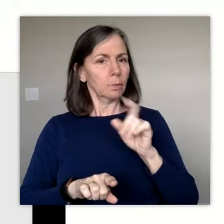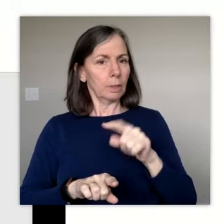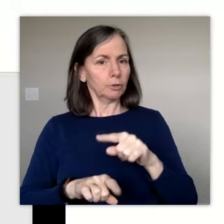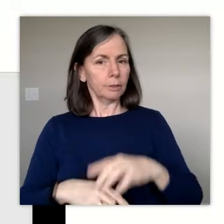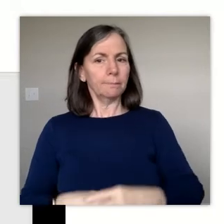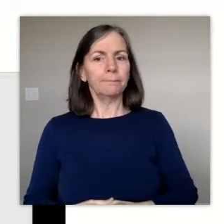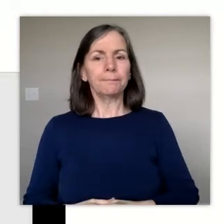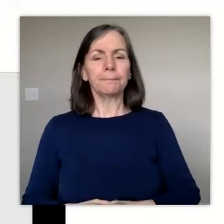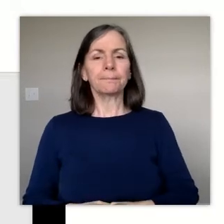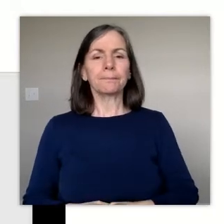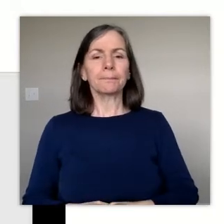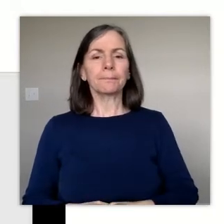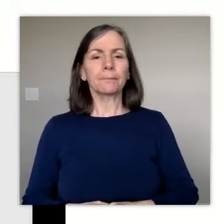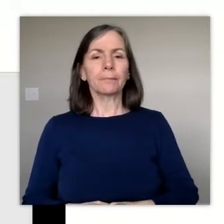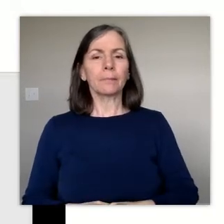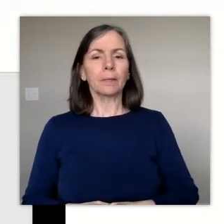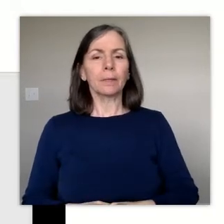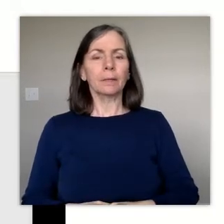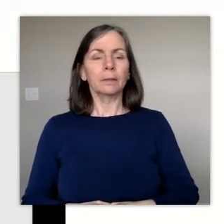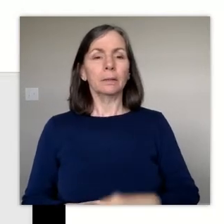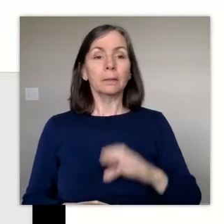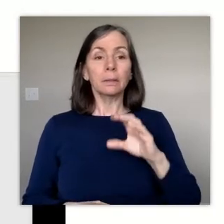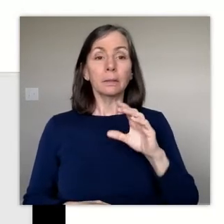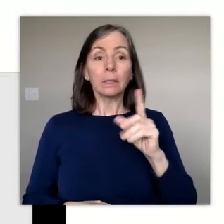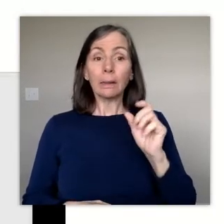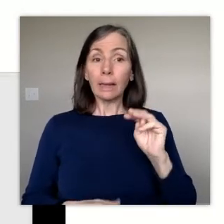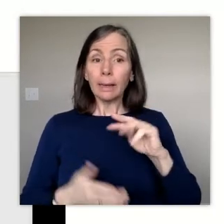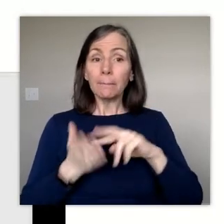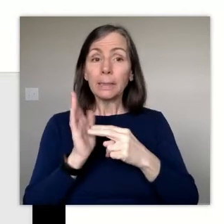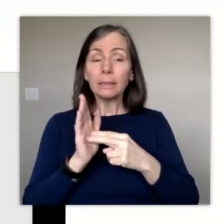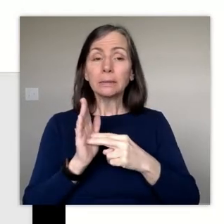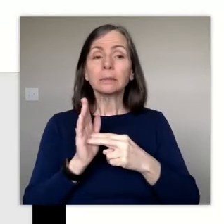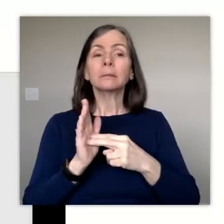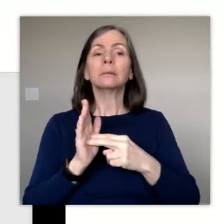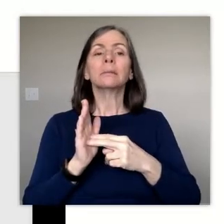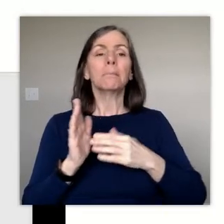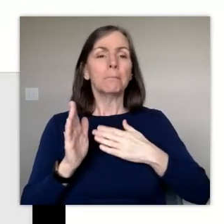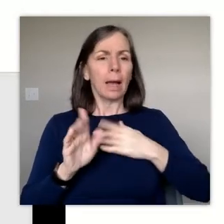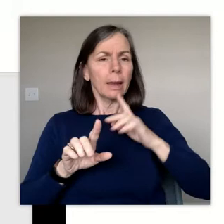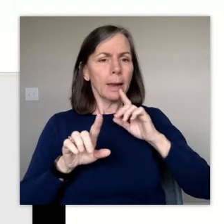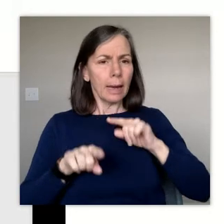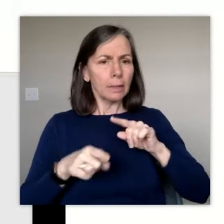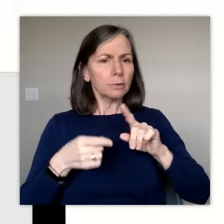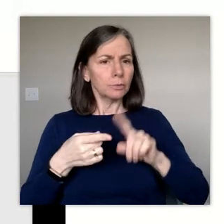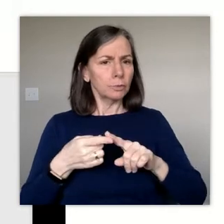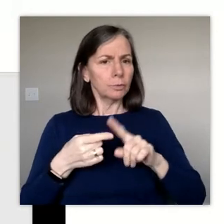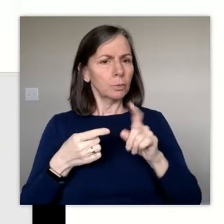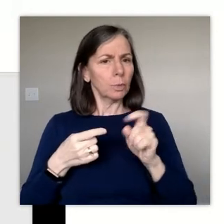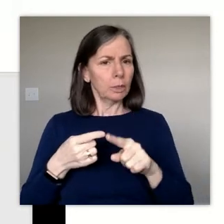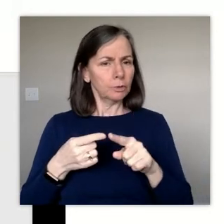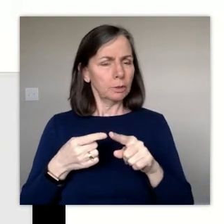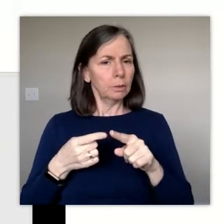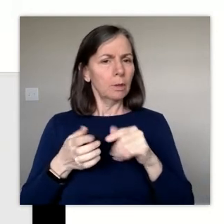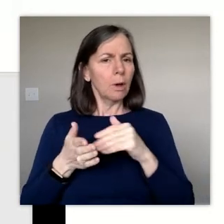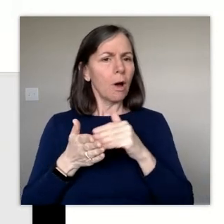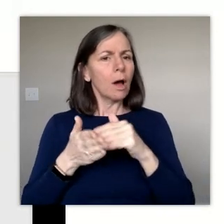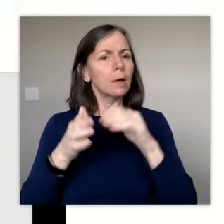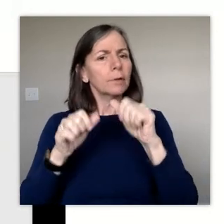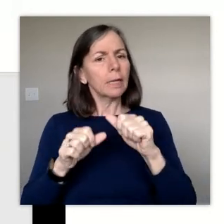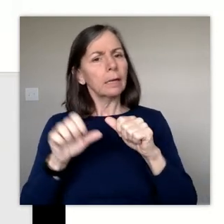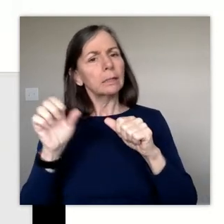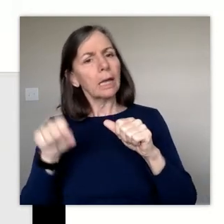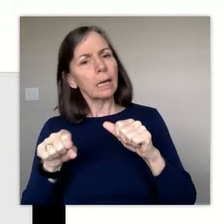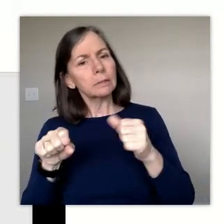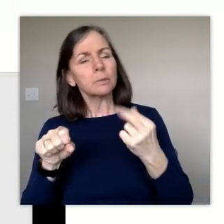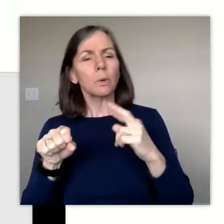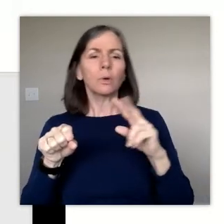Now, the claim, remember, is my answer to the question. It's pretty much a simple yes or no, but I'm probably going to want to